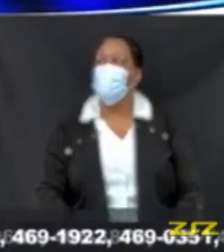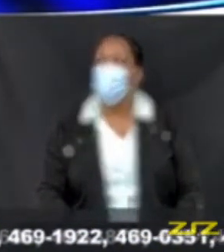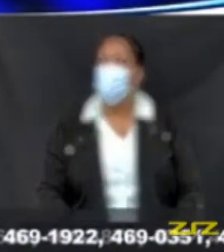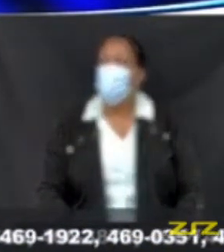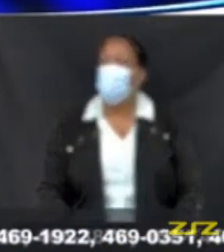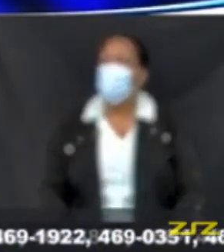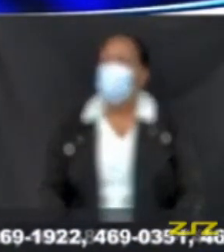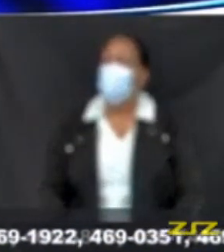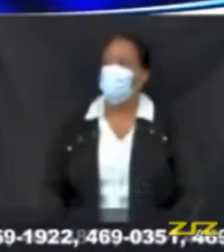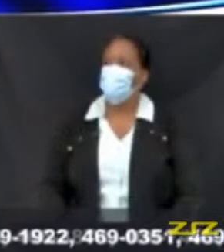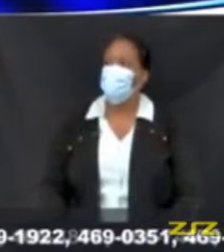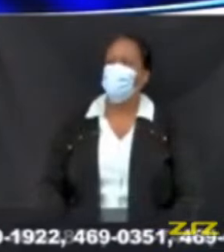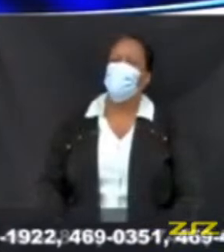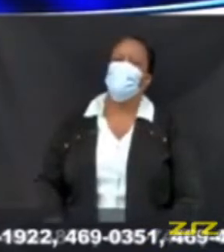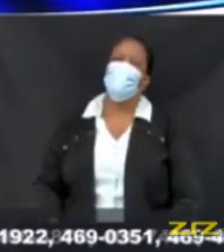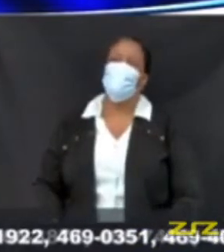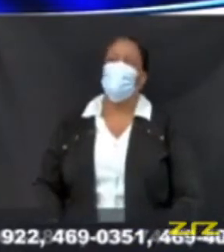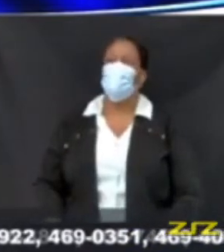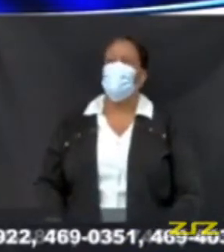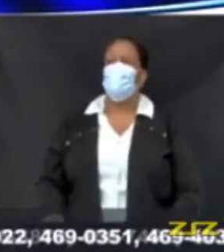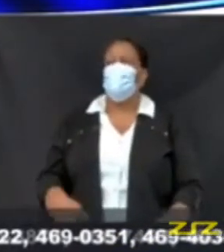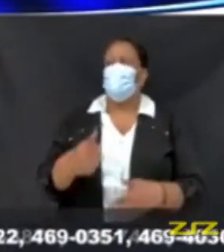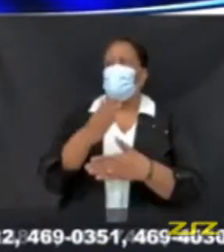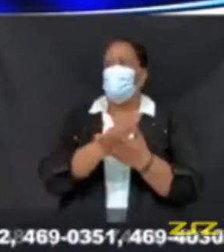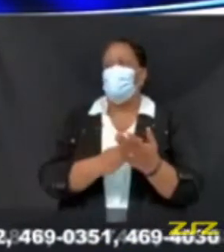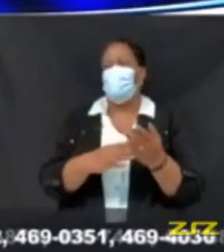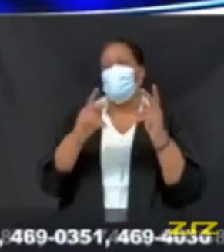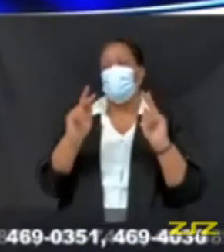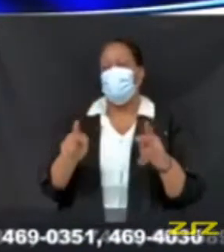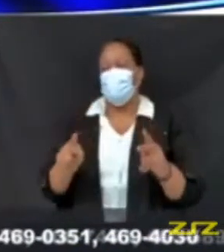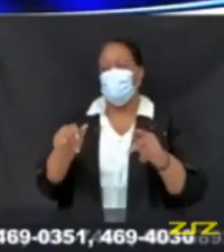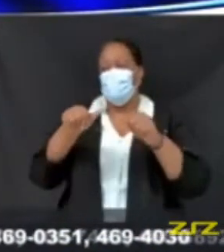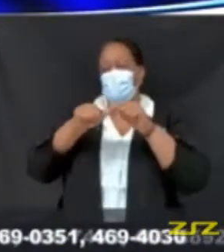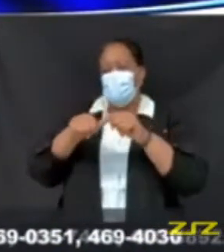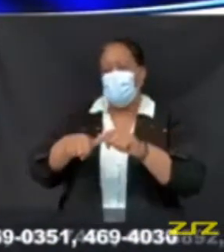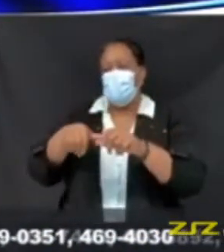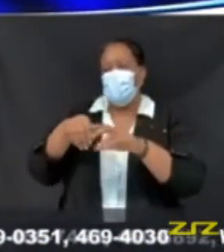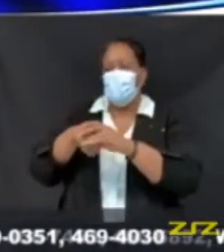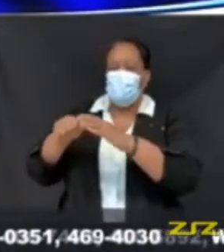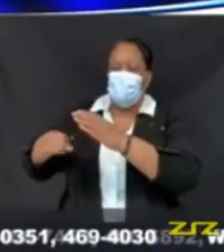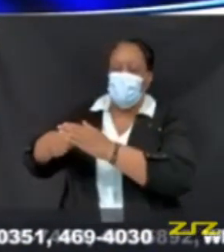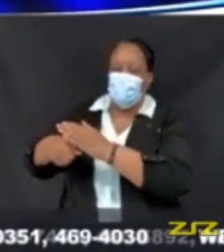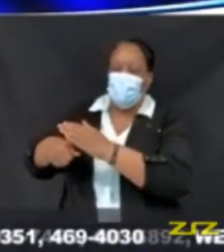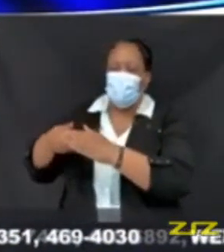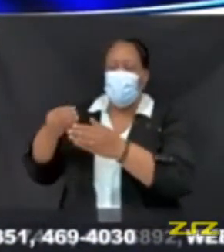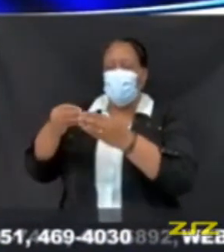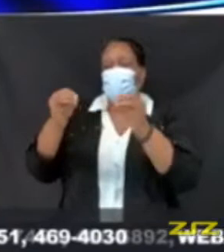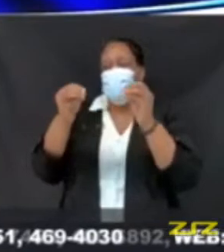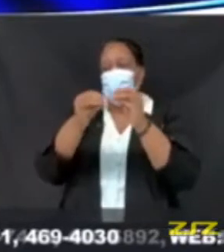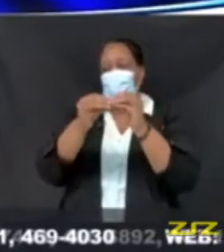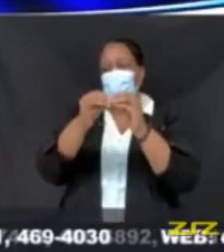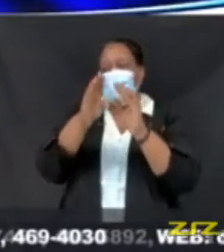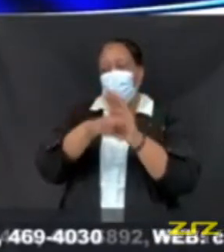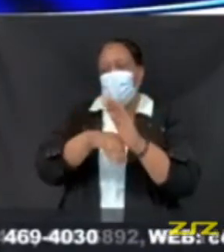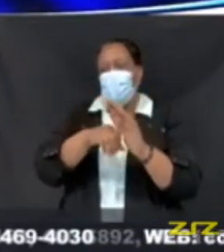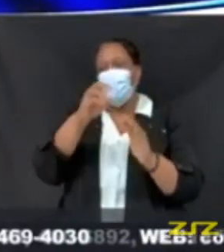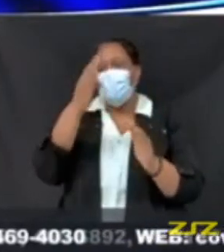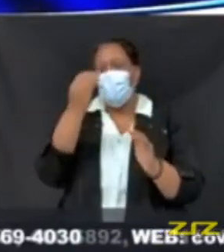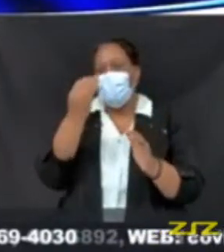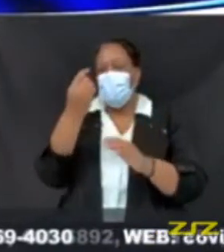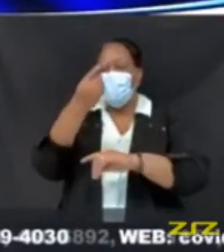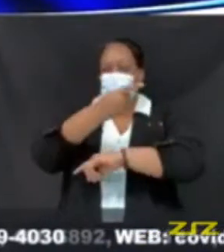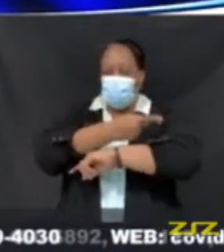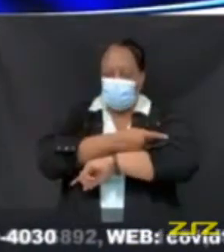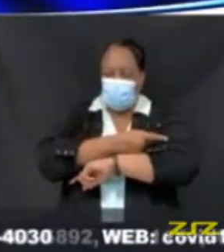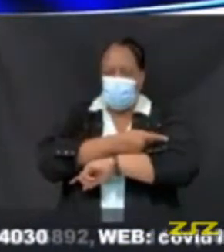days, awaiting their test results. Could you kindly explain under what circumstances would a person have to